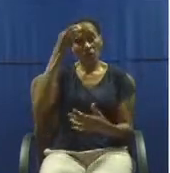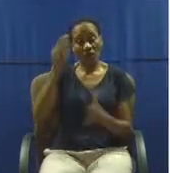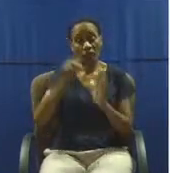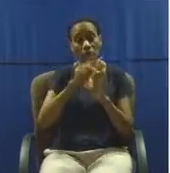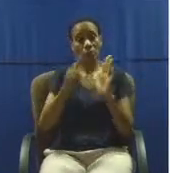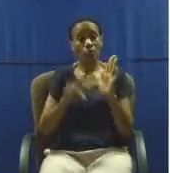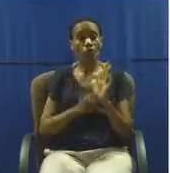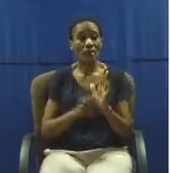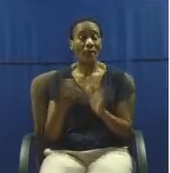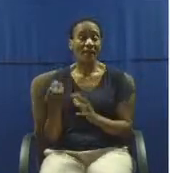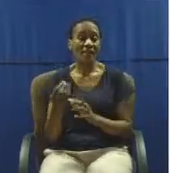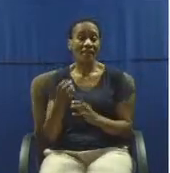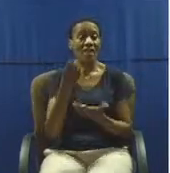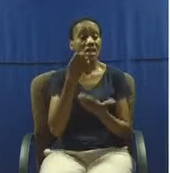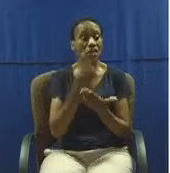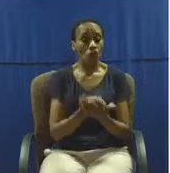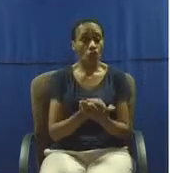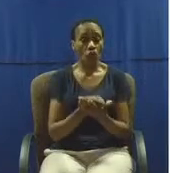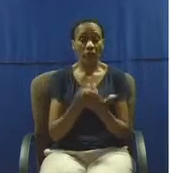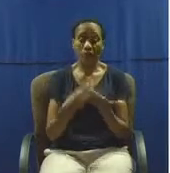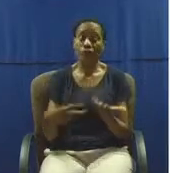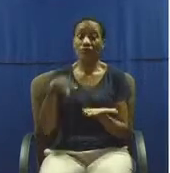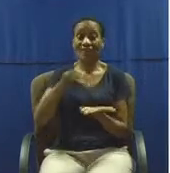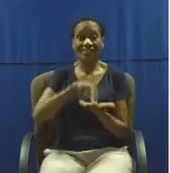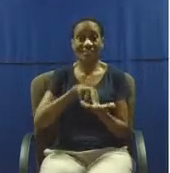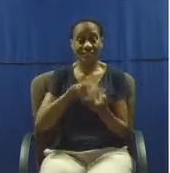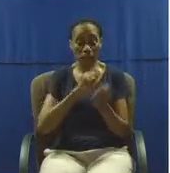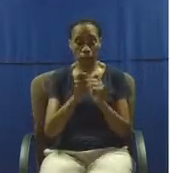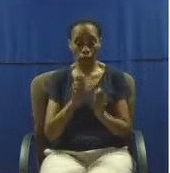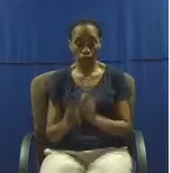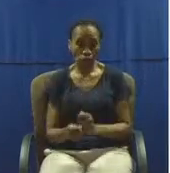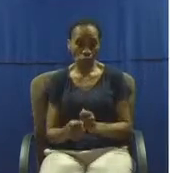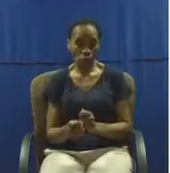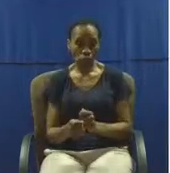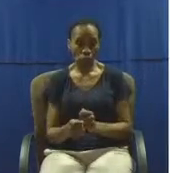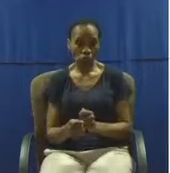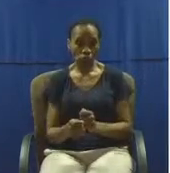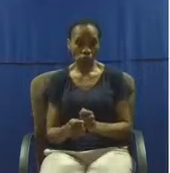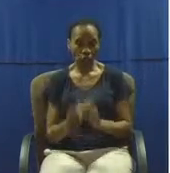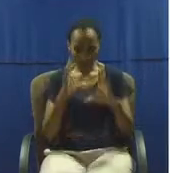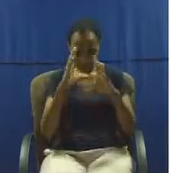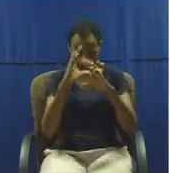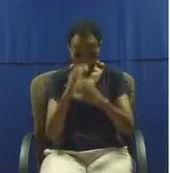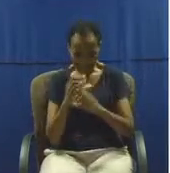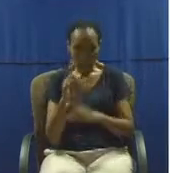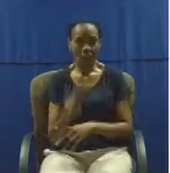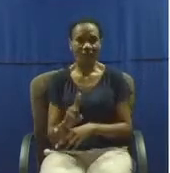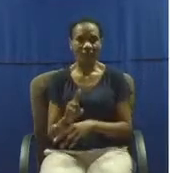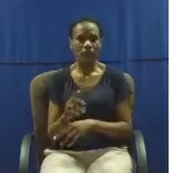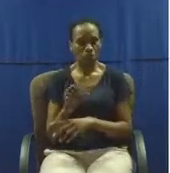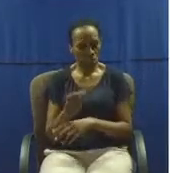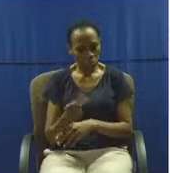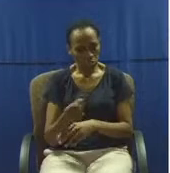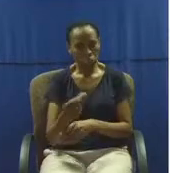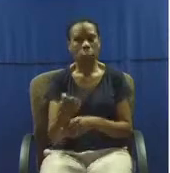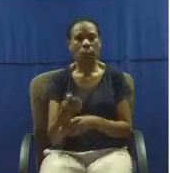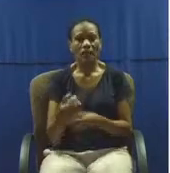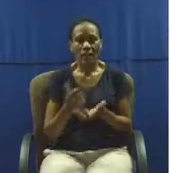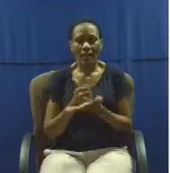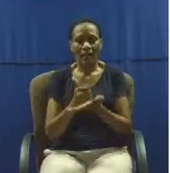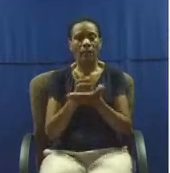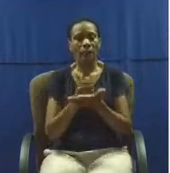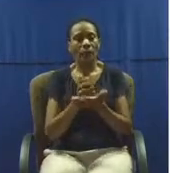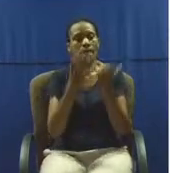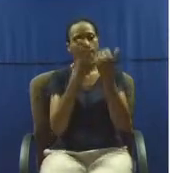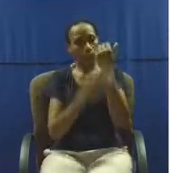of economic recovery and reconstruction focuses on responding to the immediate needs of poor